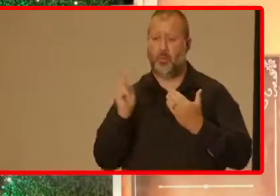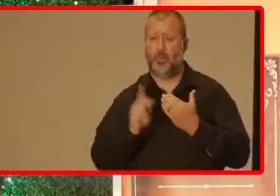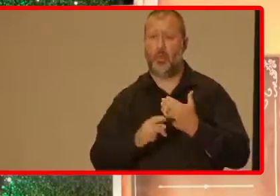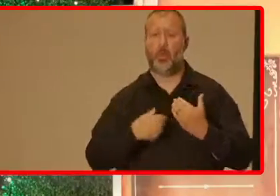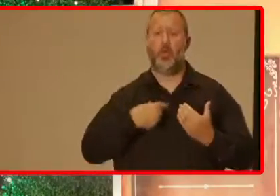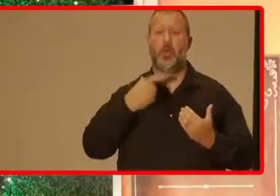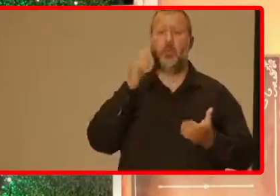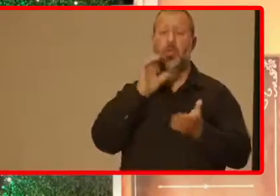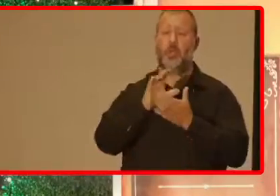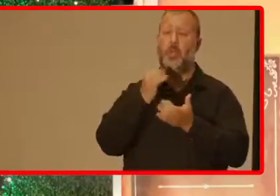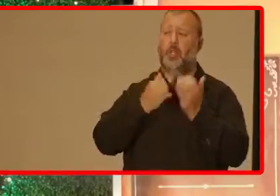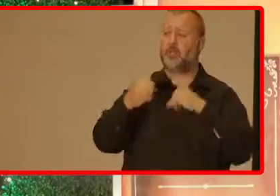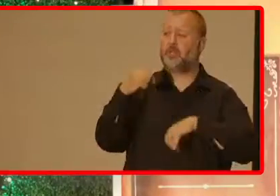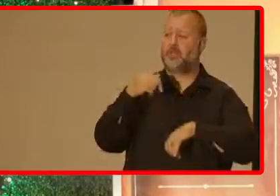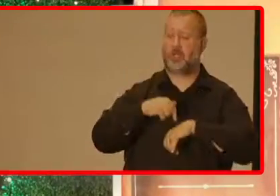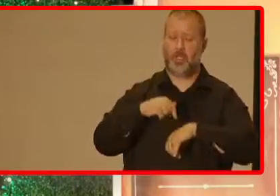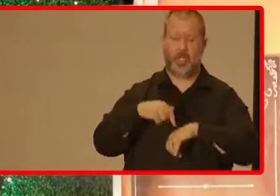that